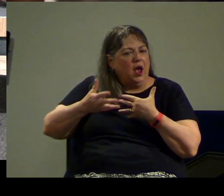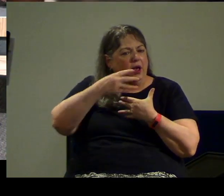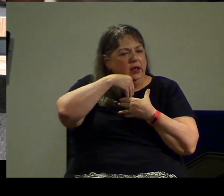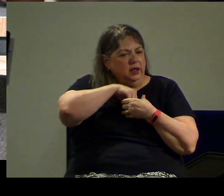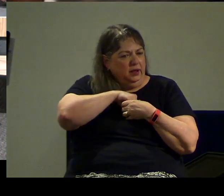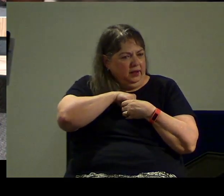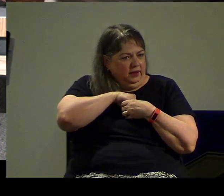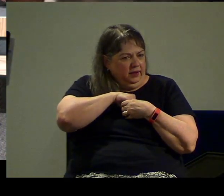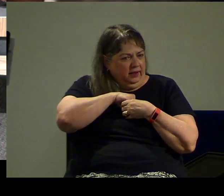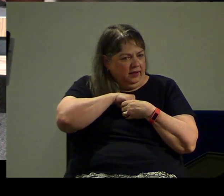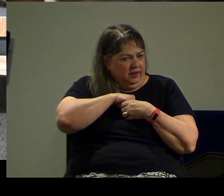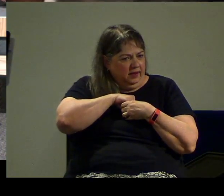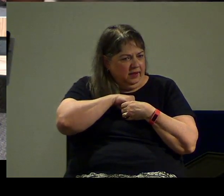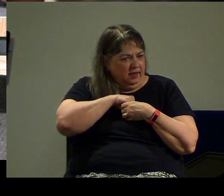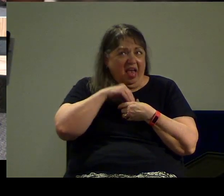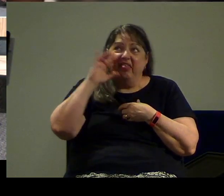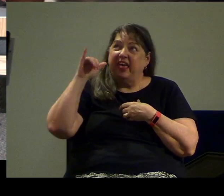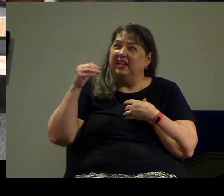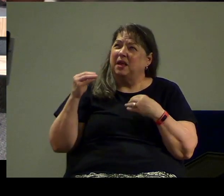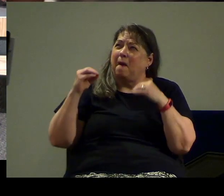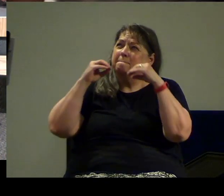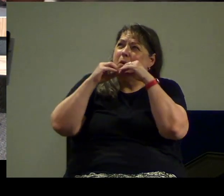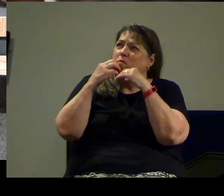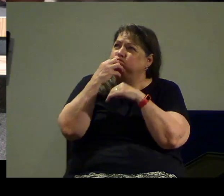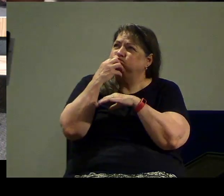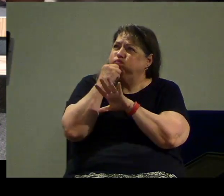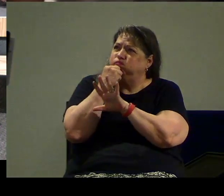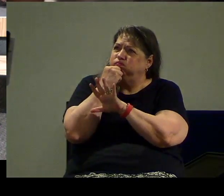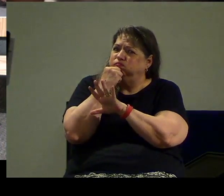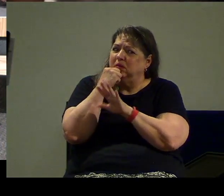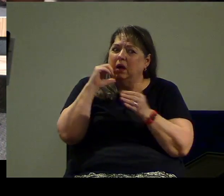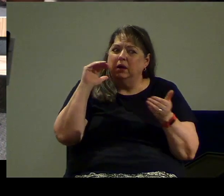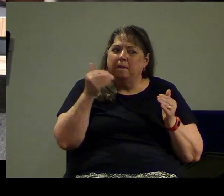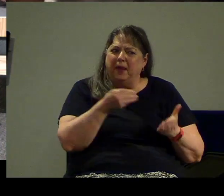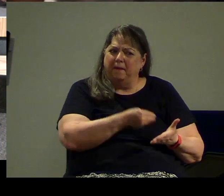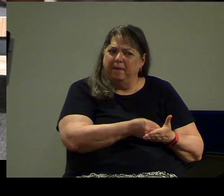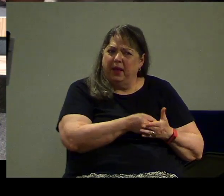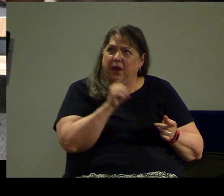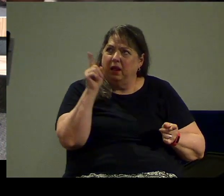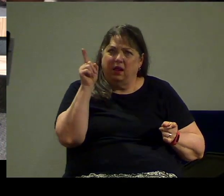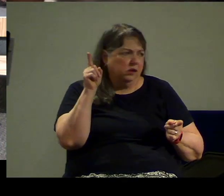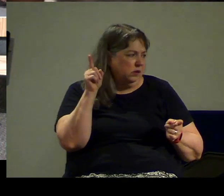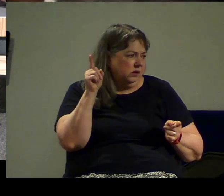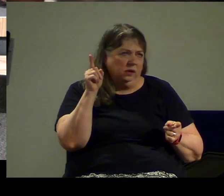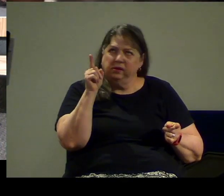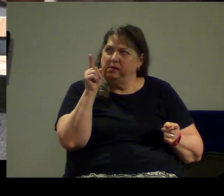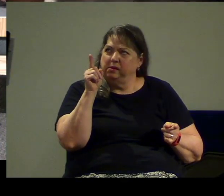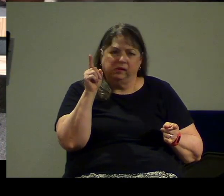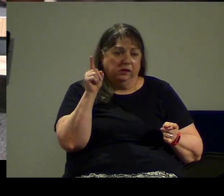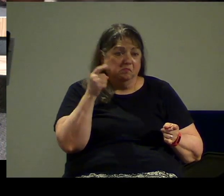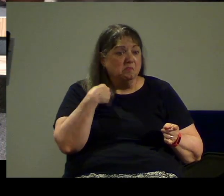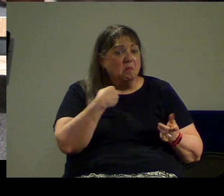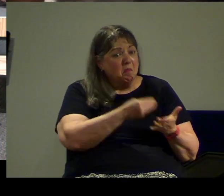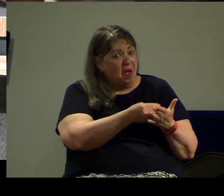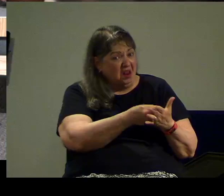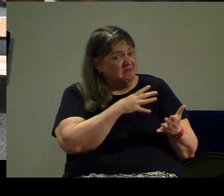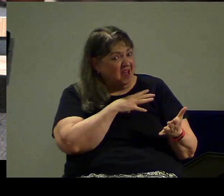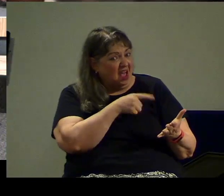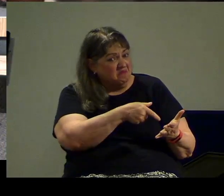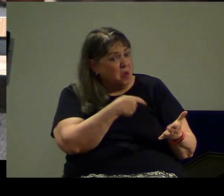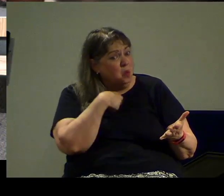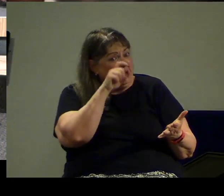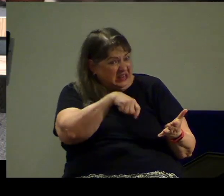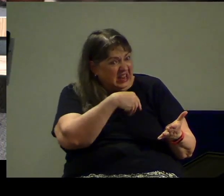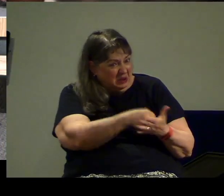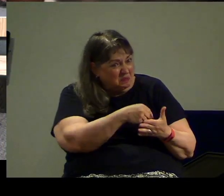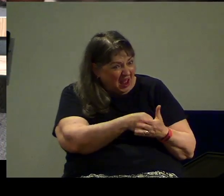that's far more valuable than money. Money is good, and we need money, don't we? You need money to pay